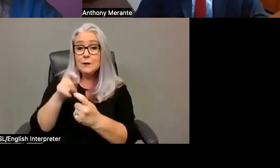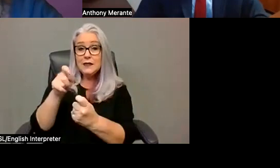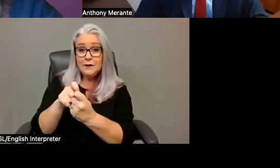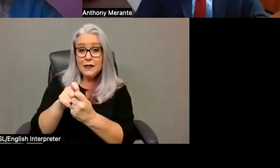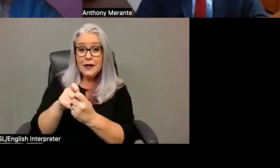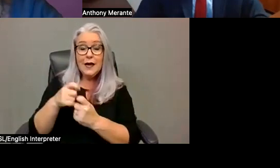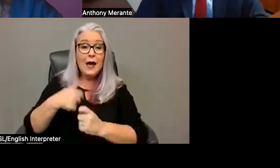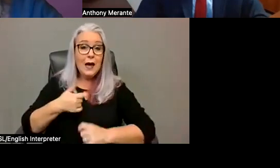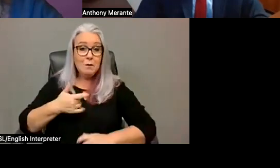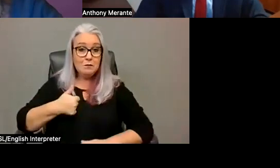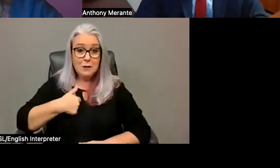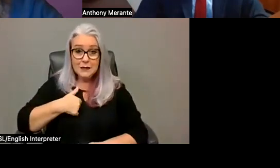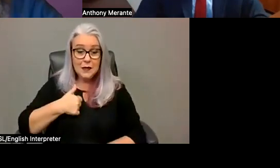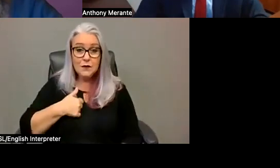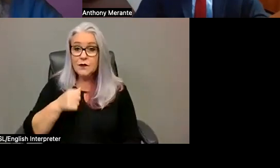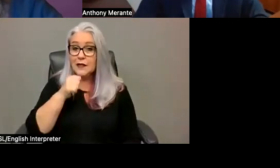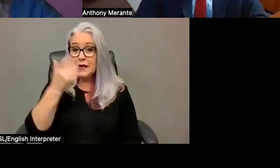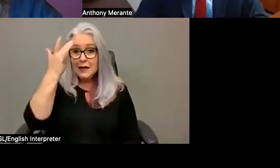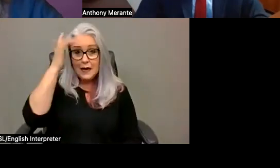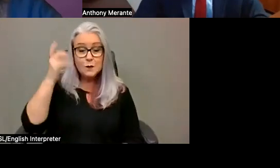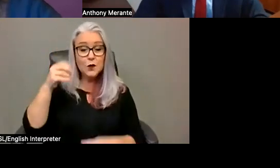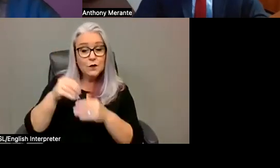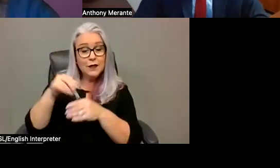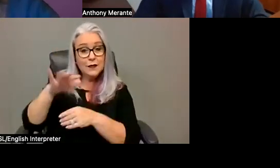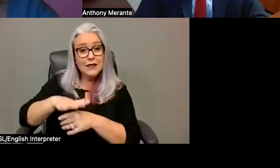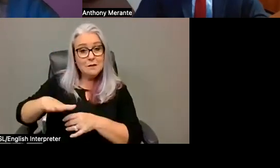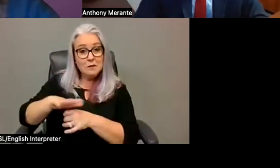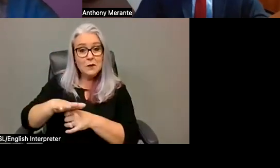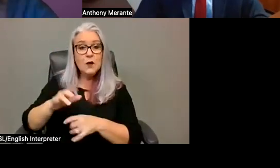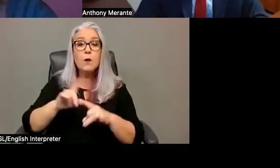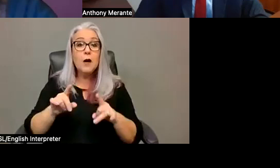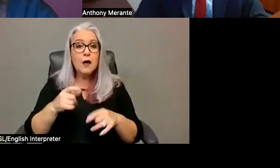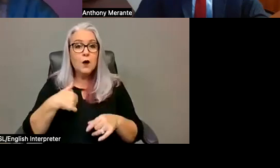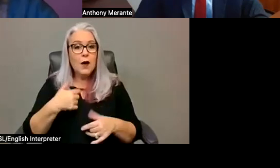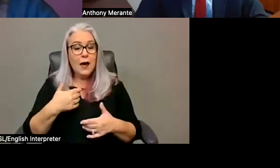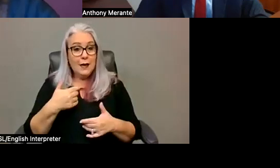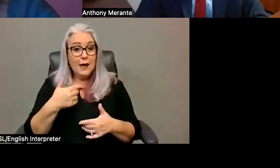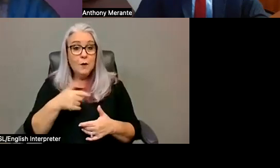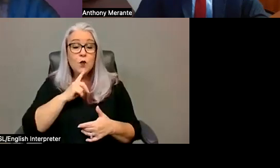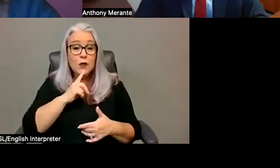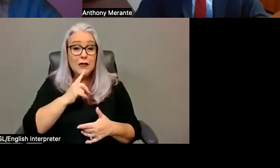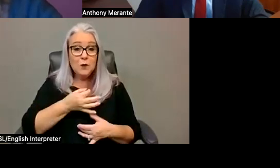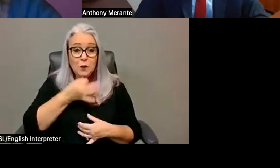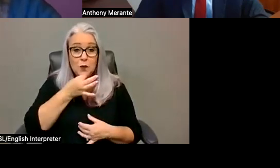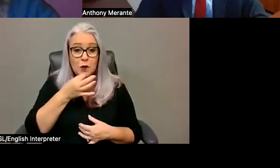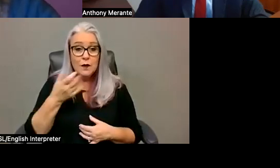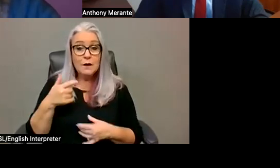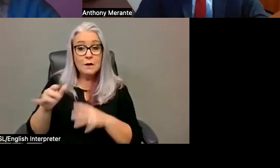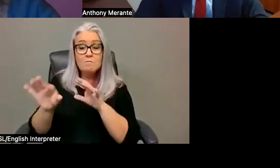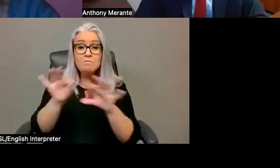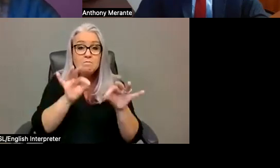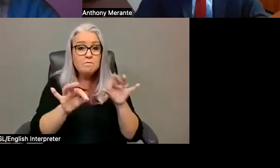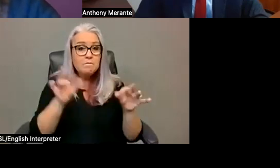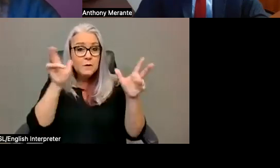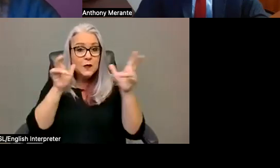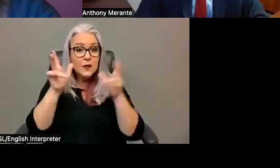not an expert in the field. However, what I am good at is finding out from the community and